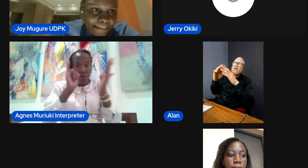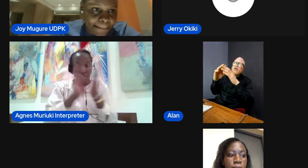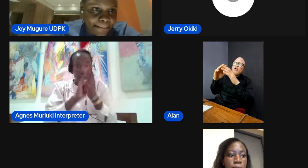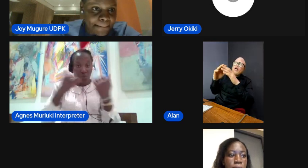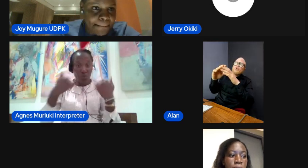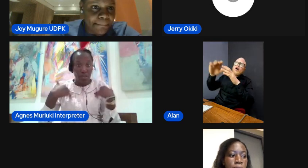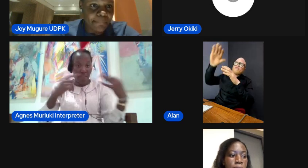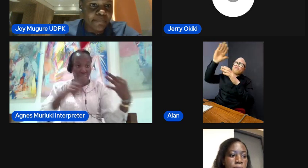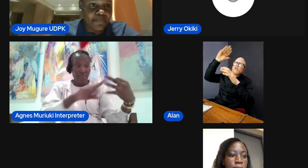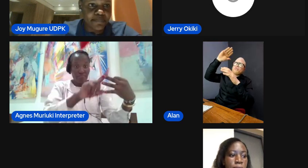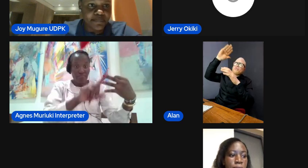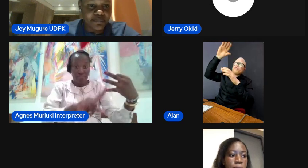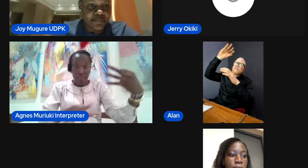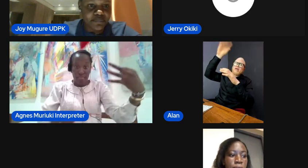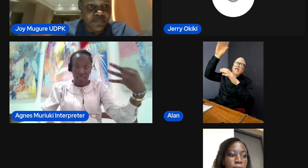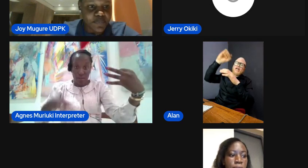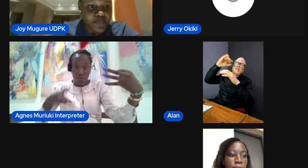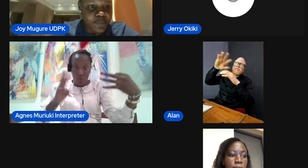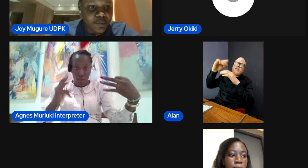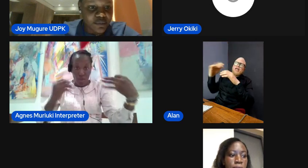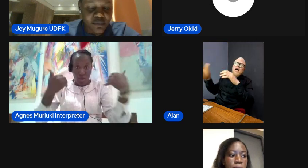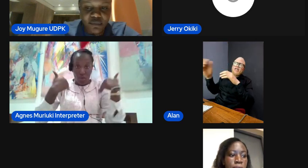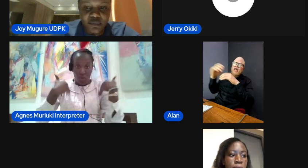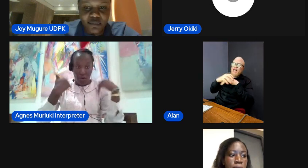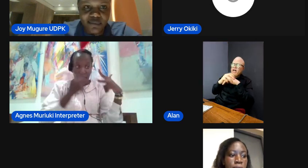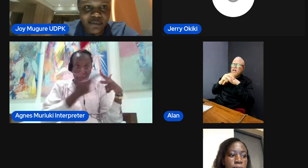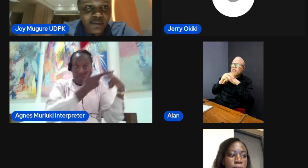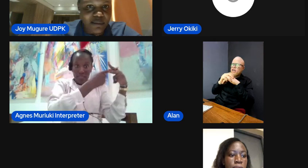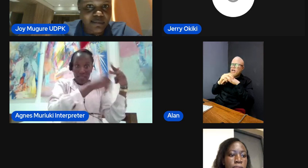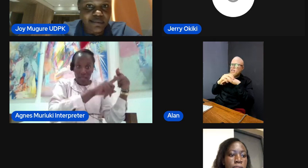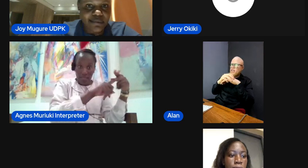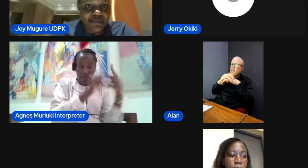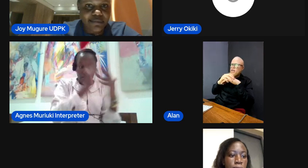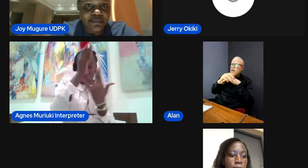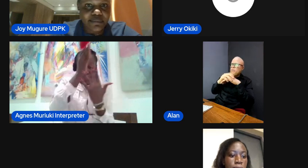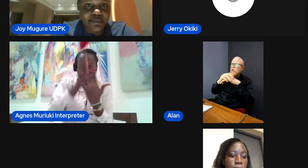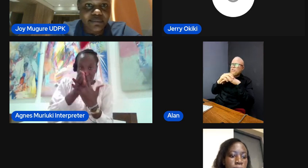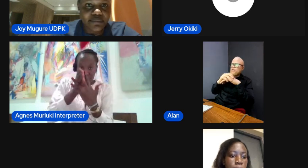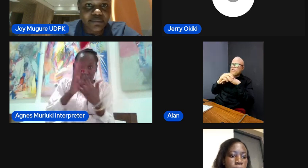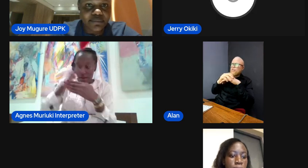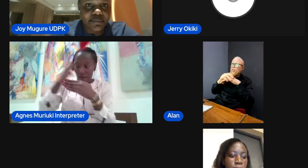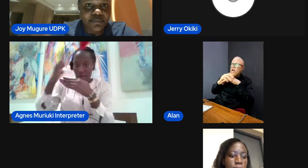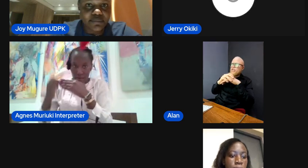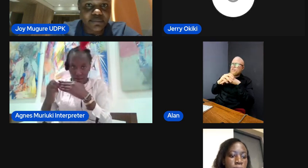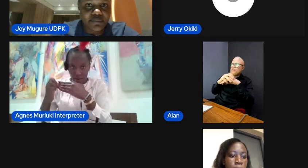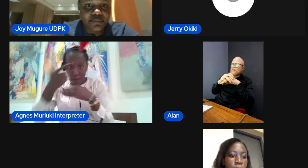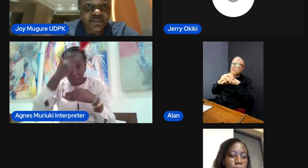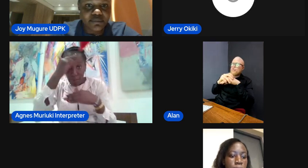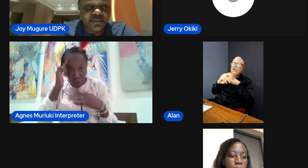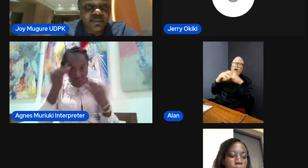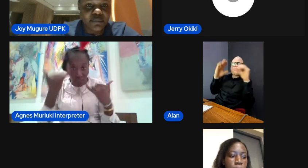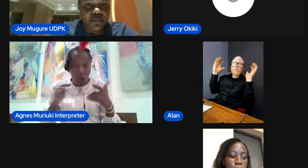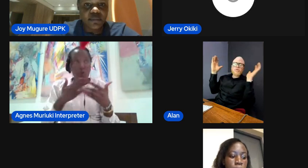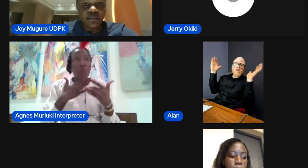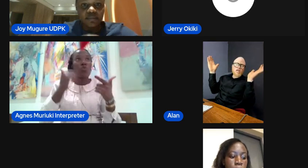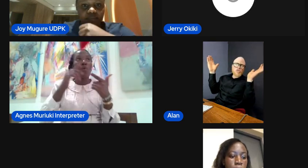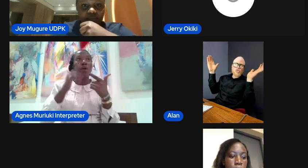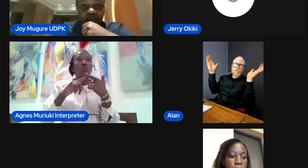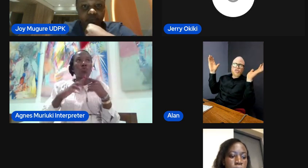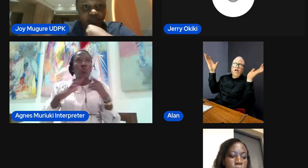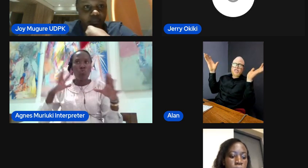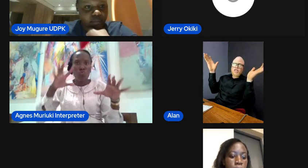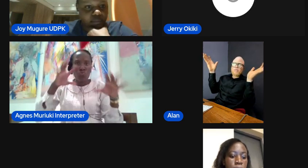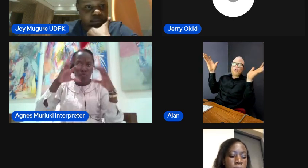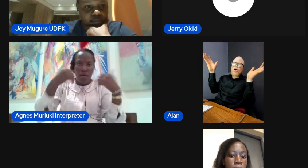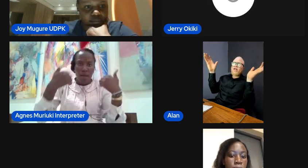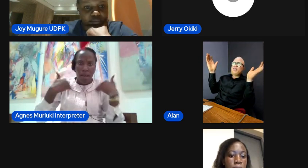to it. You have sort of the beginning, the middle, and the end, because you want to grab people's